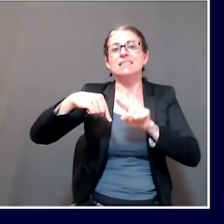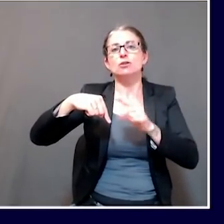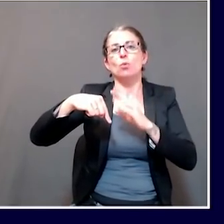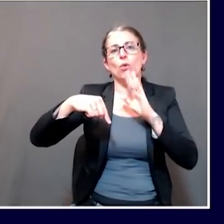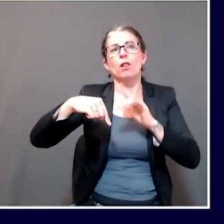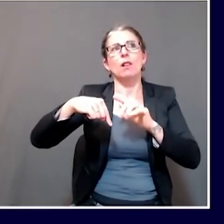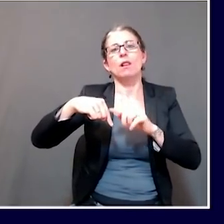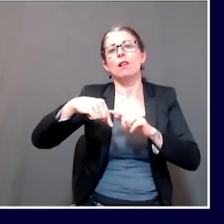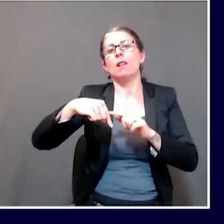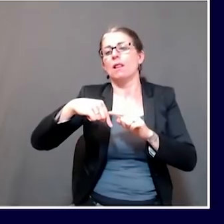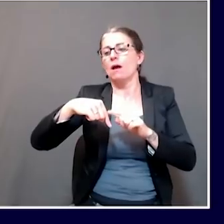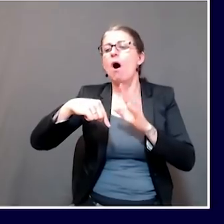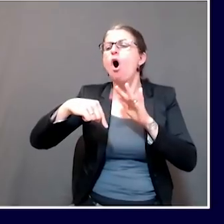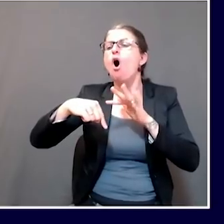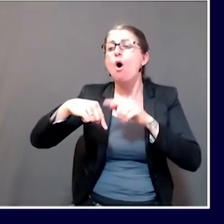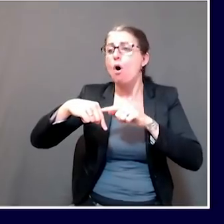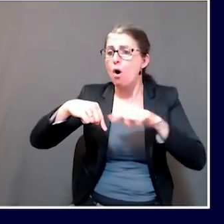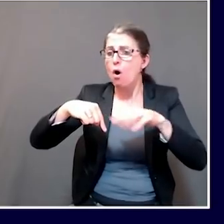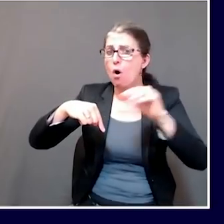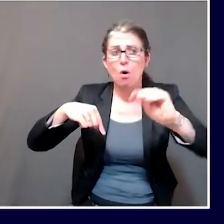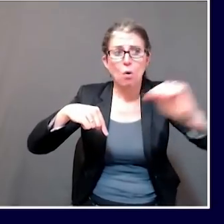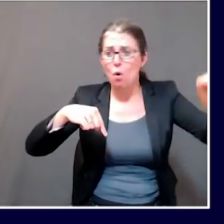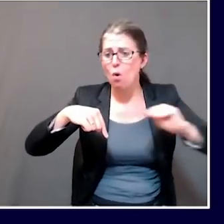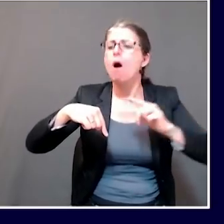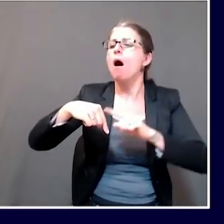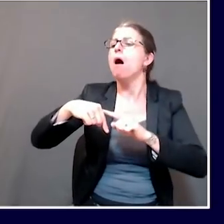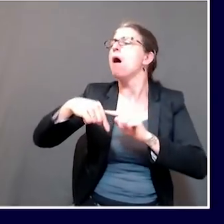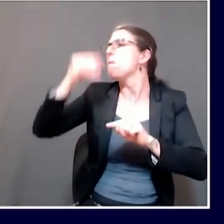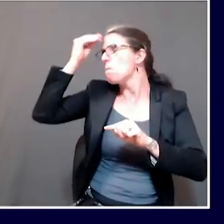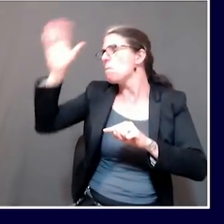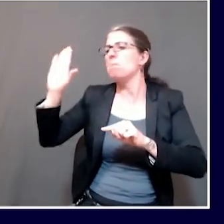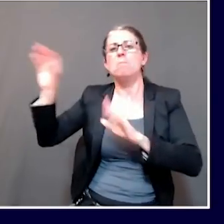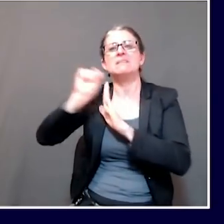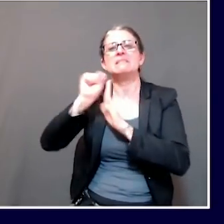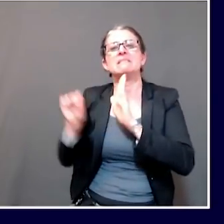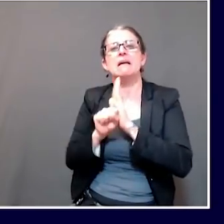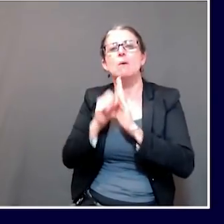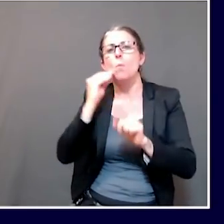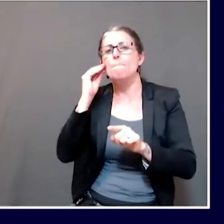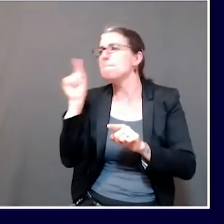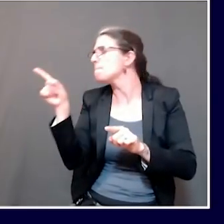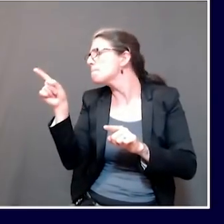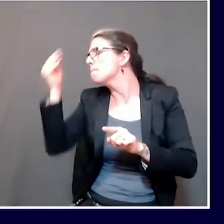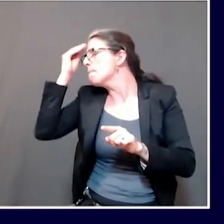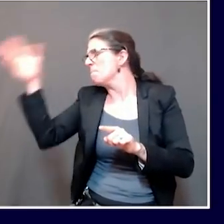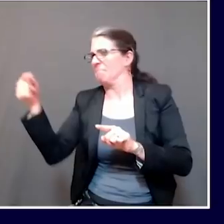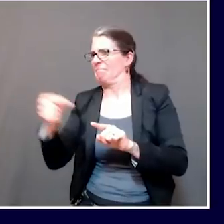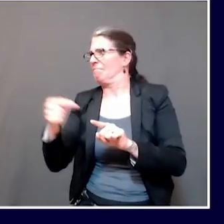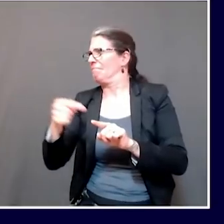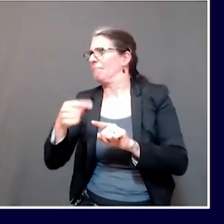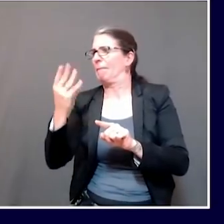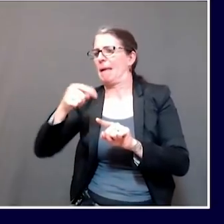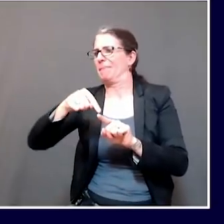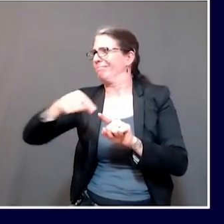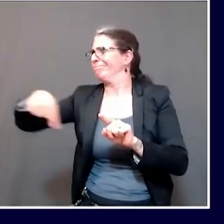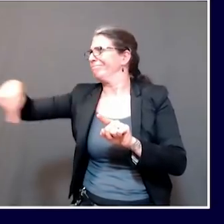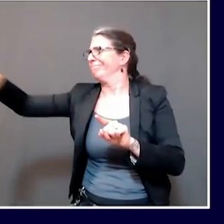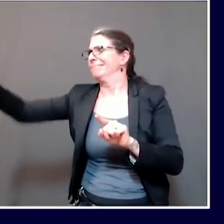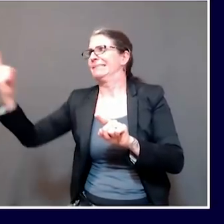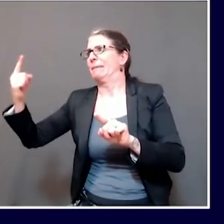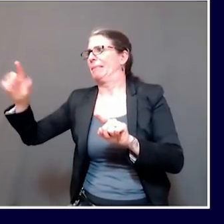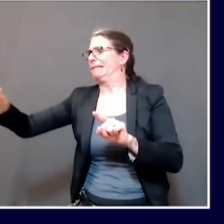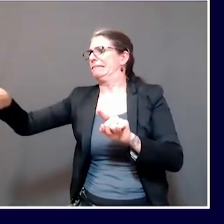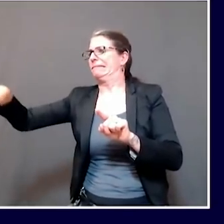individual is in the state. Case investigations do not entail GPS tracking. Right. So an individual may test positive